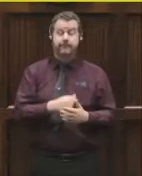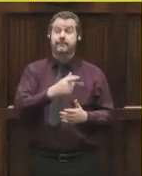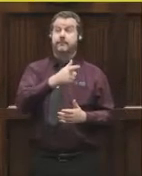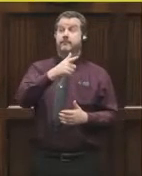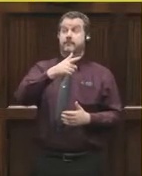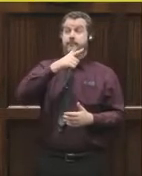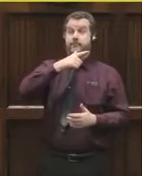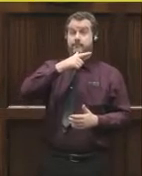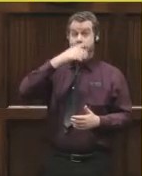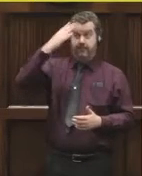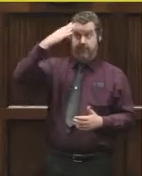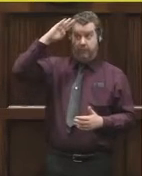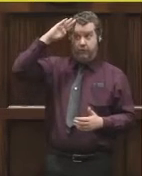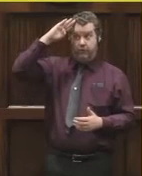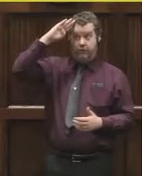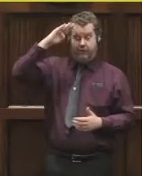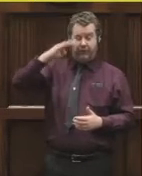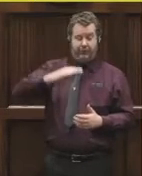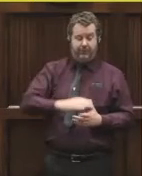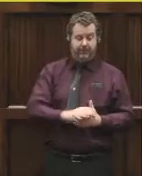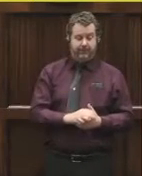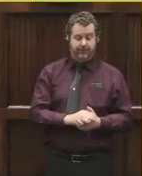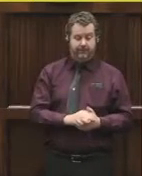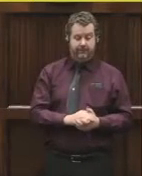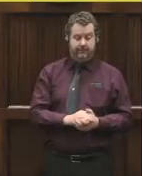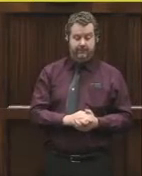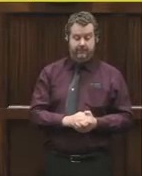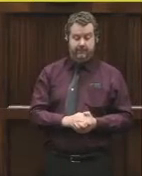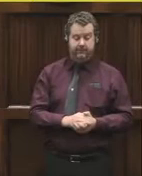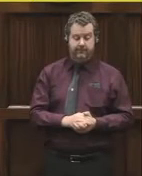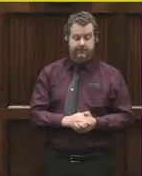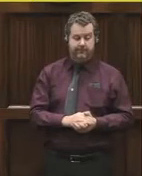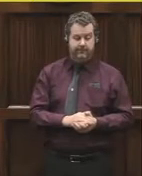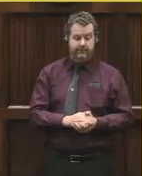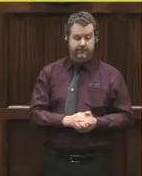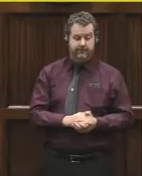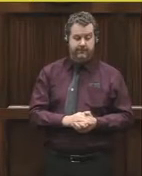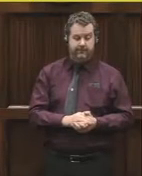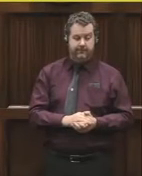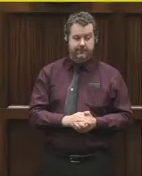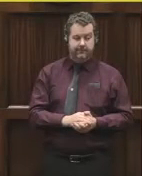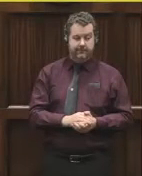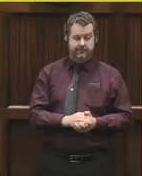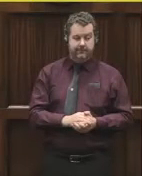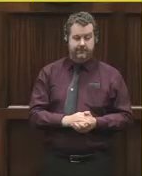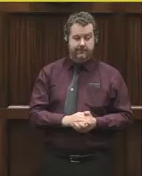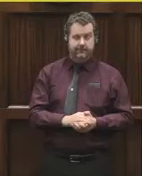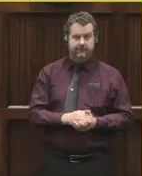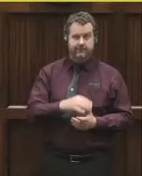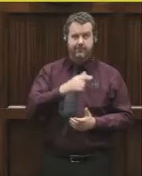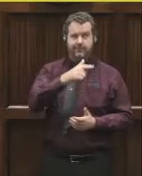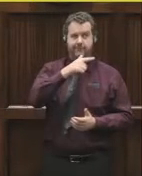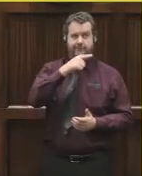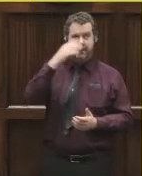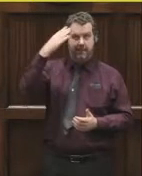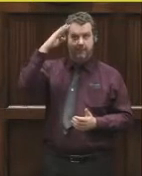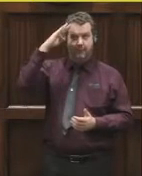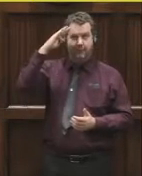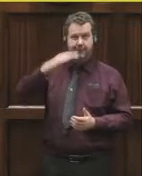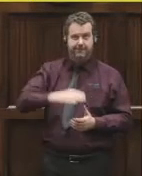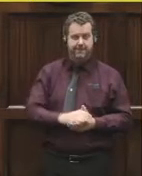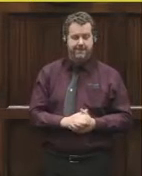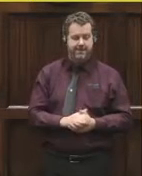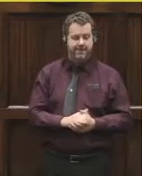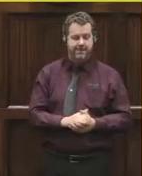Bella Howard Hackiocht Nahiran, agus Boil on my hand as August McQuarges a goal, Hig and Shanador, Mark